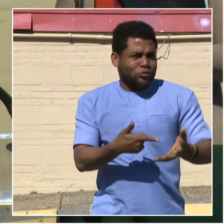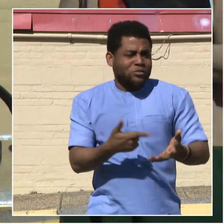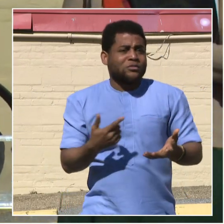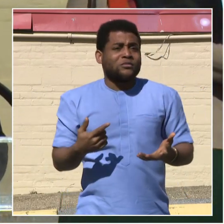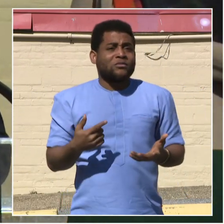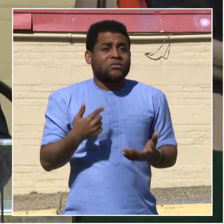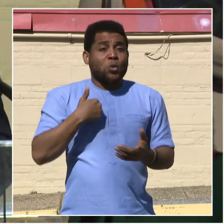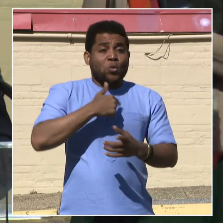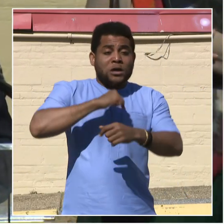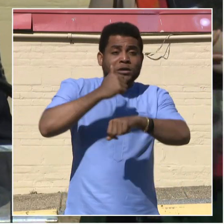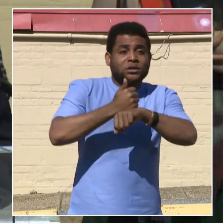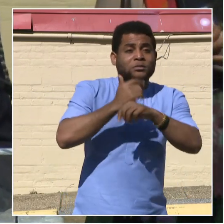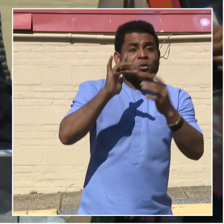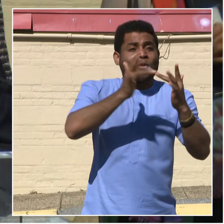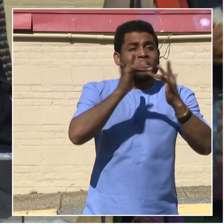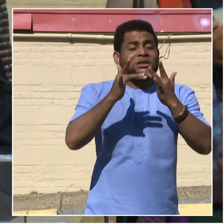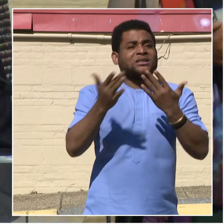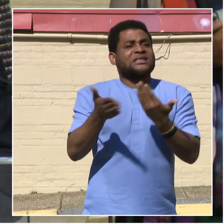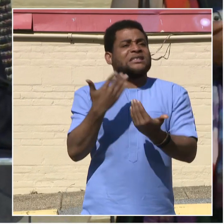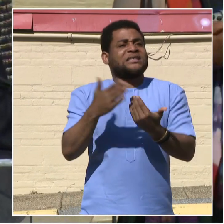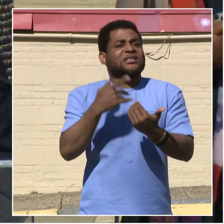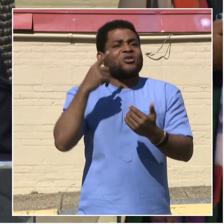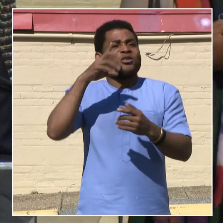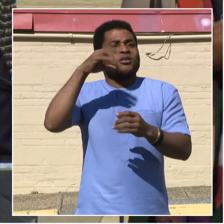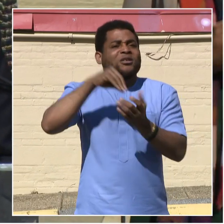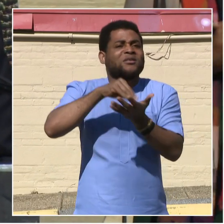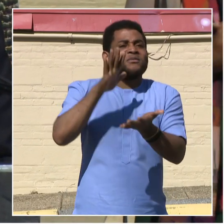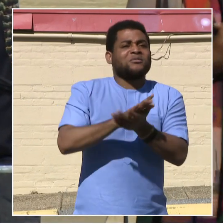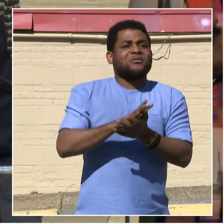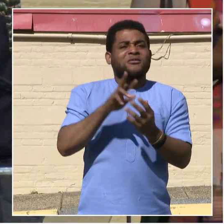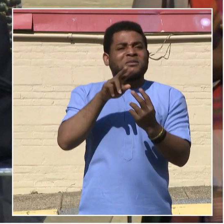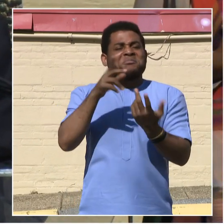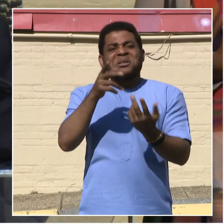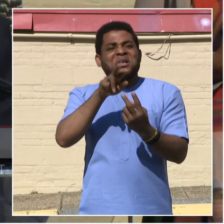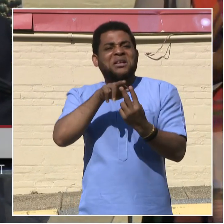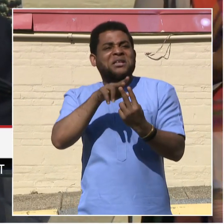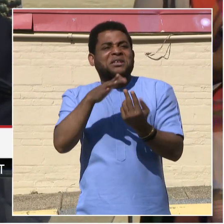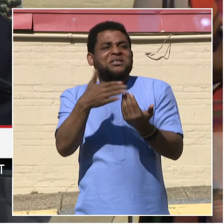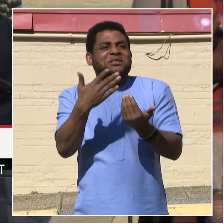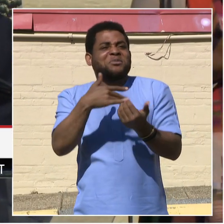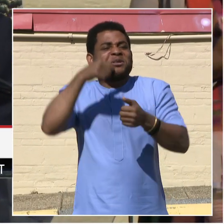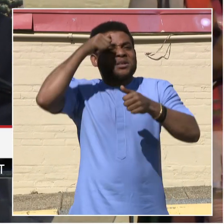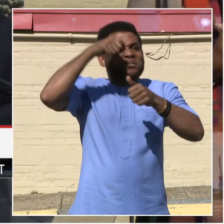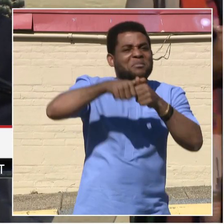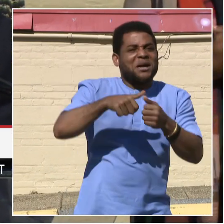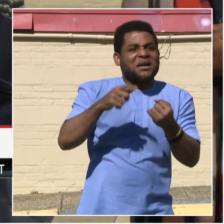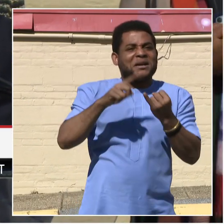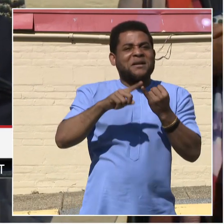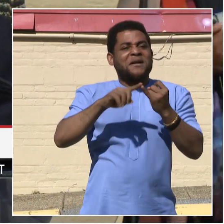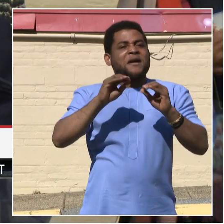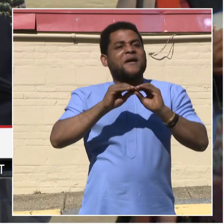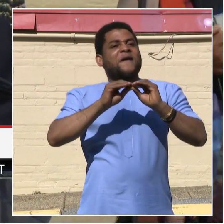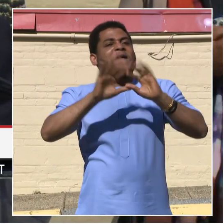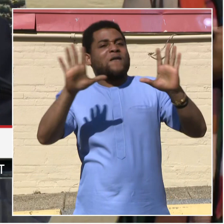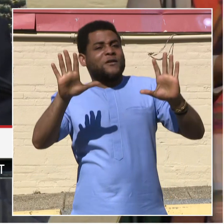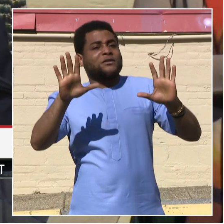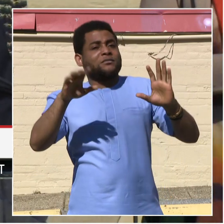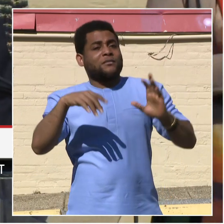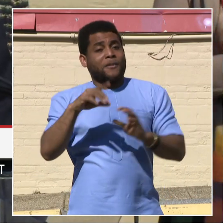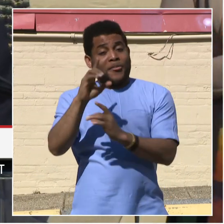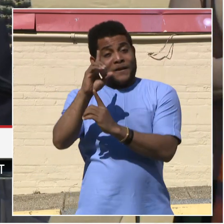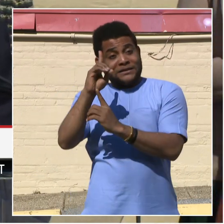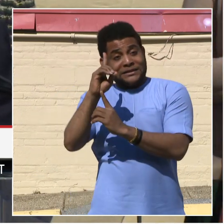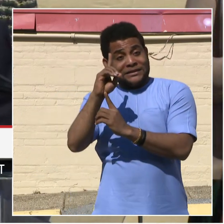very easy. All right? You don't even have to write it down. It's easy to remember. ObviouslyDC.com. Right?